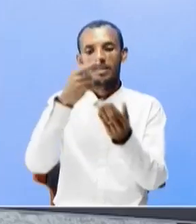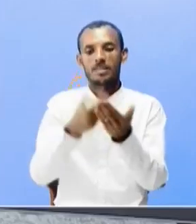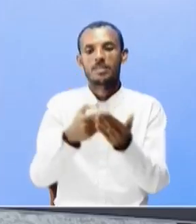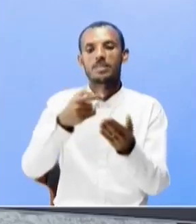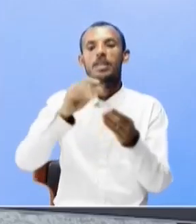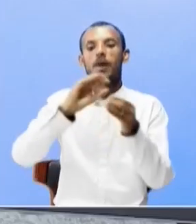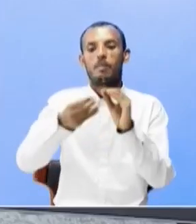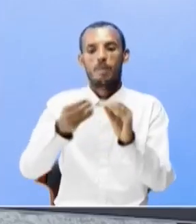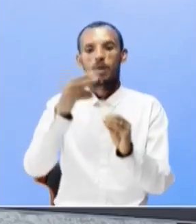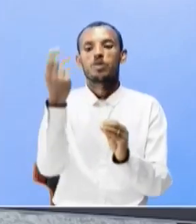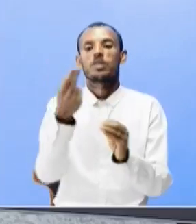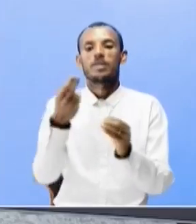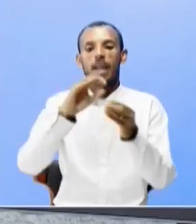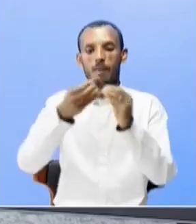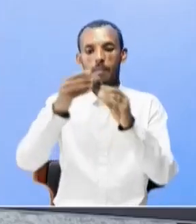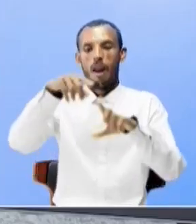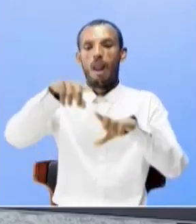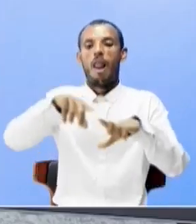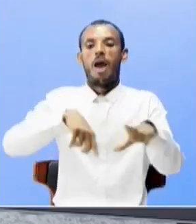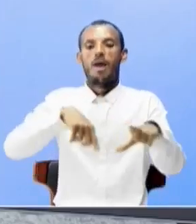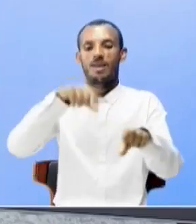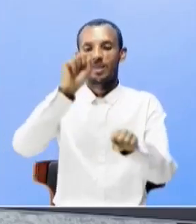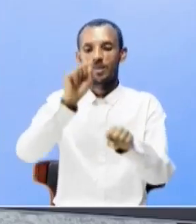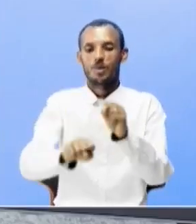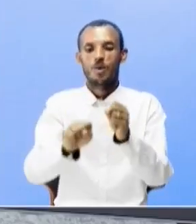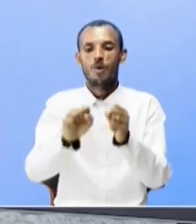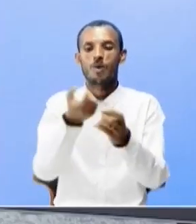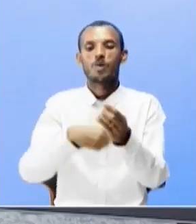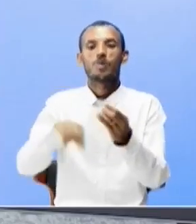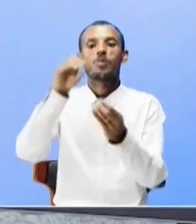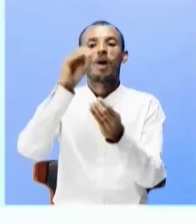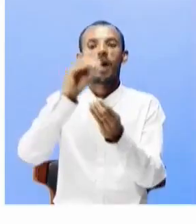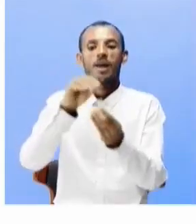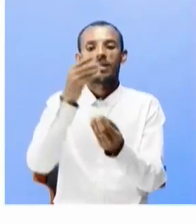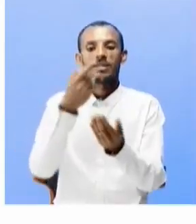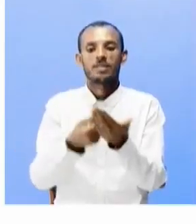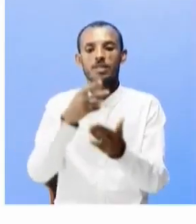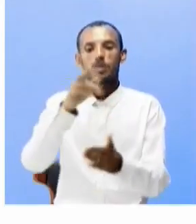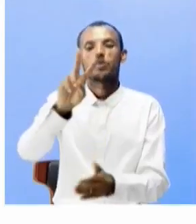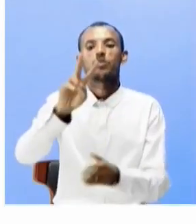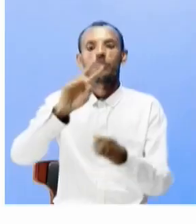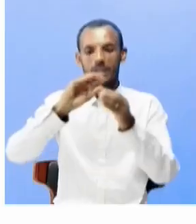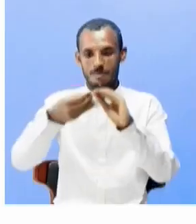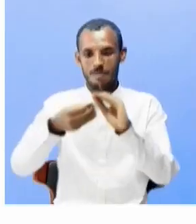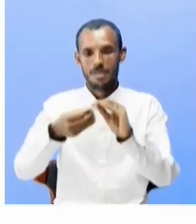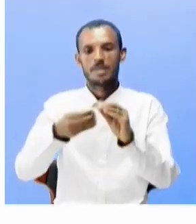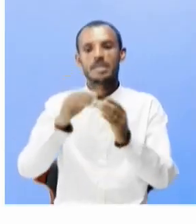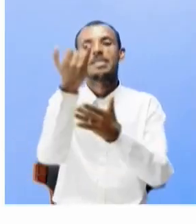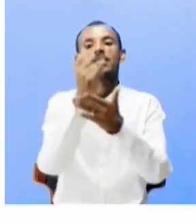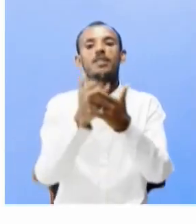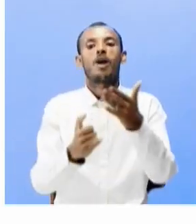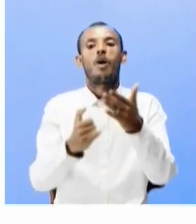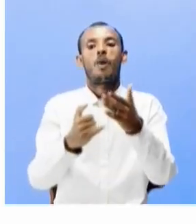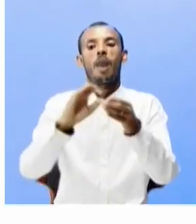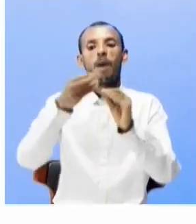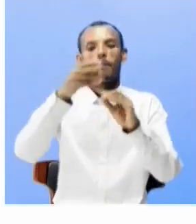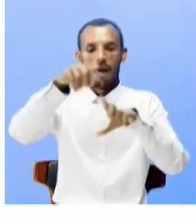line. Okay, so to add these two numbers, draw a number line